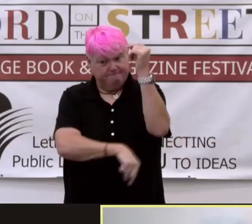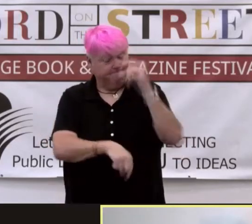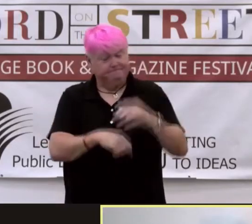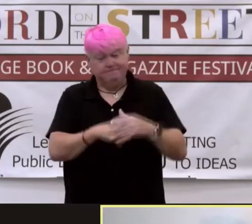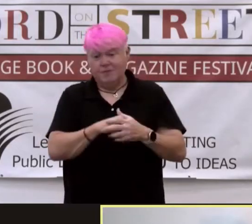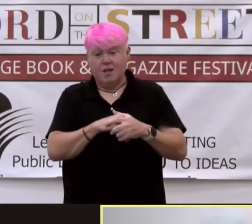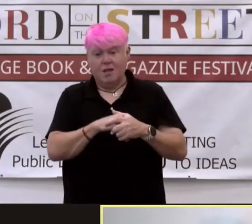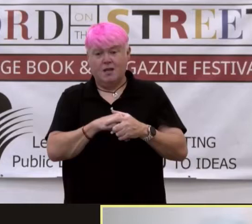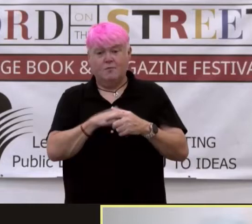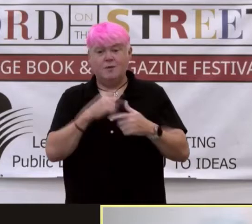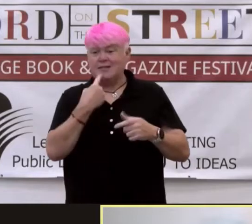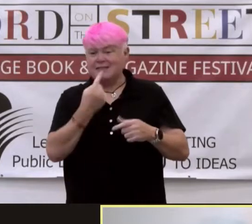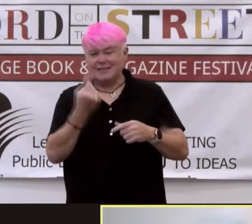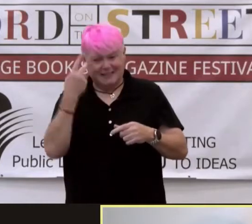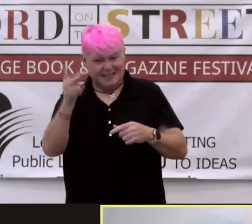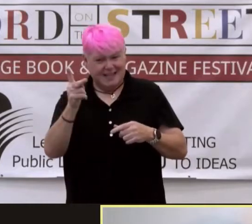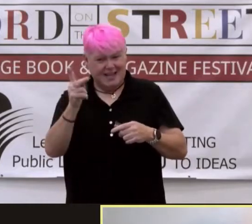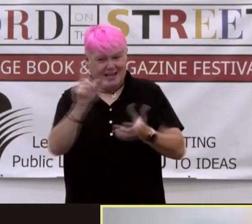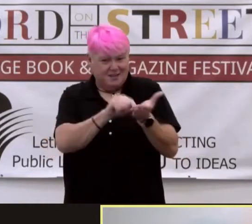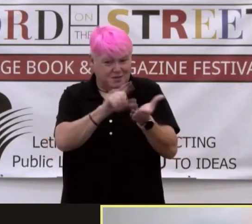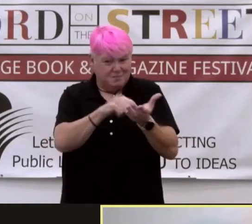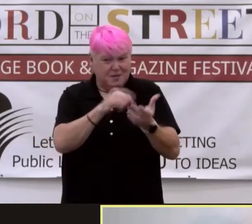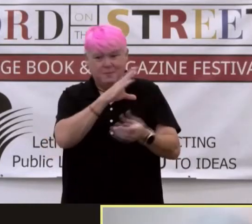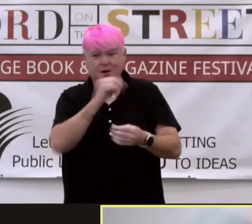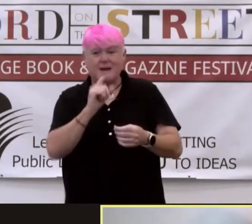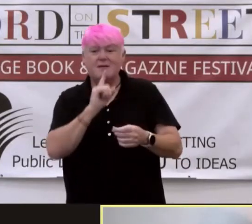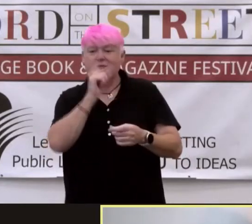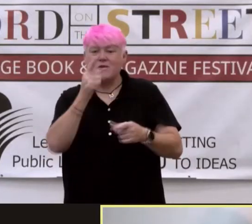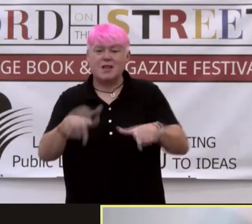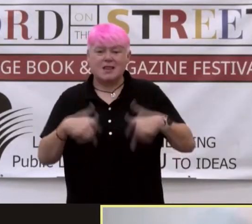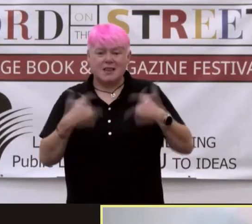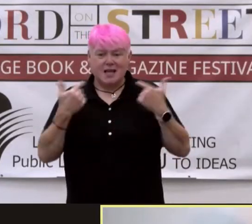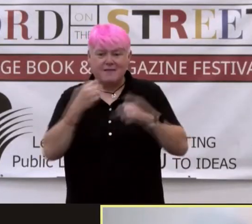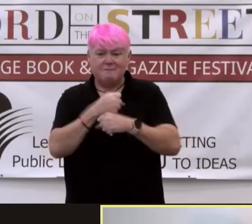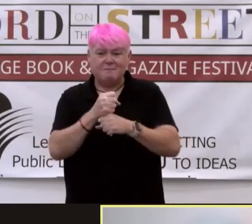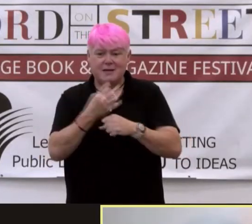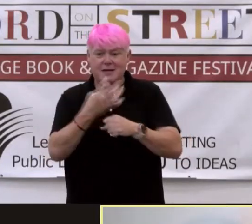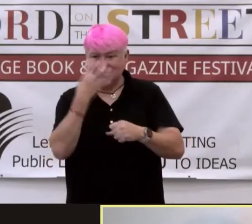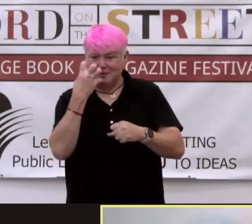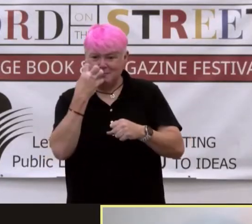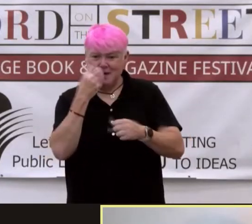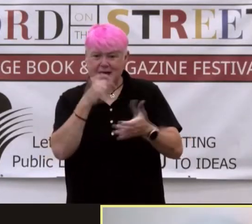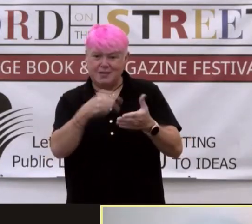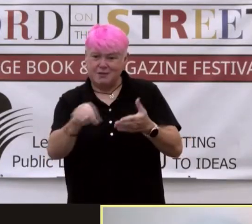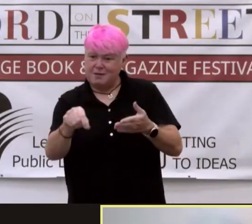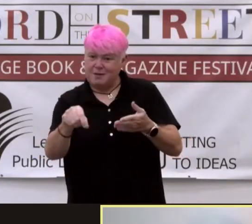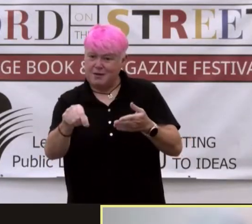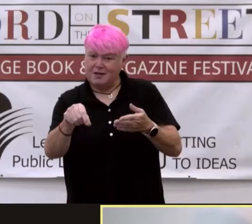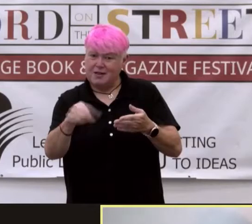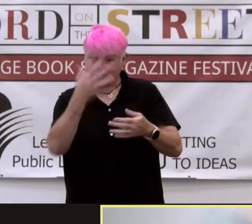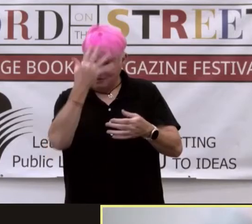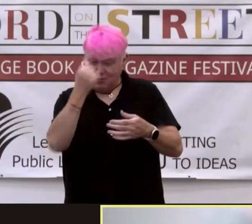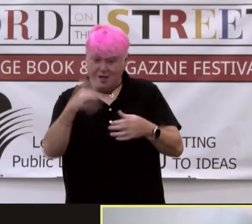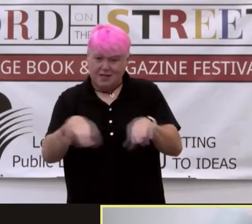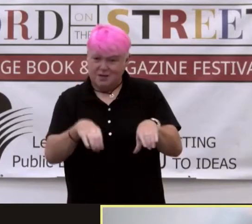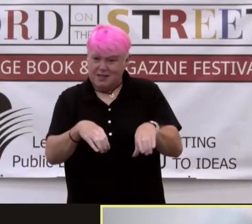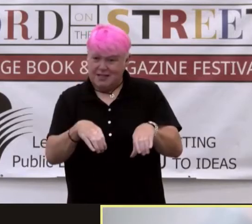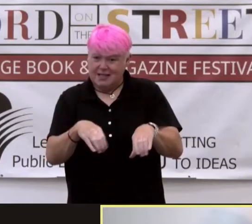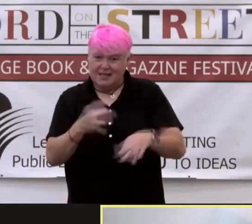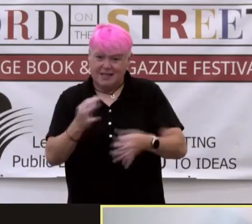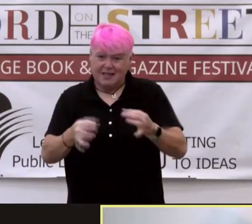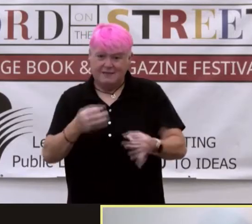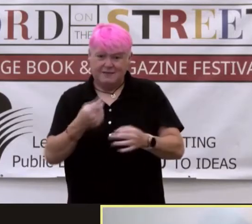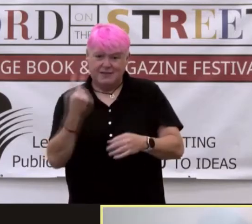And it's so disheartening. It makes me mad enough to write about. That's basically why I'm doing it. Like if someone doesn't